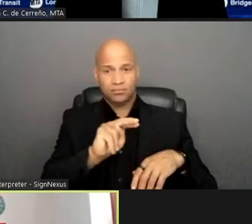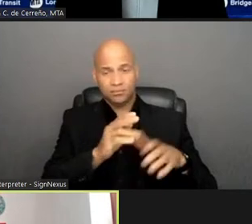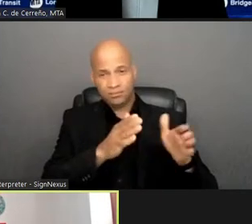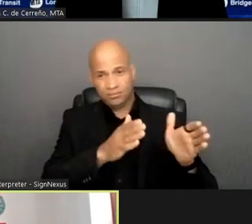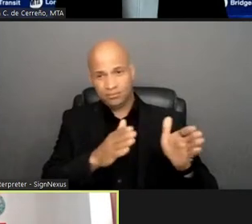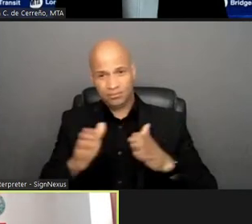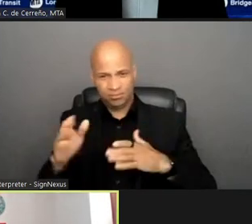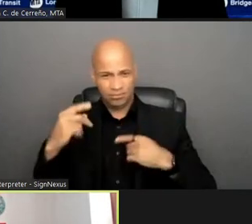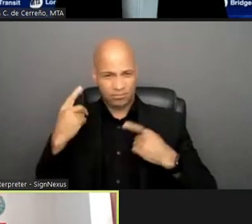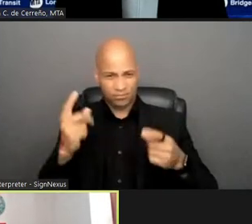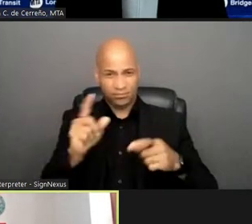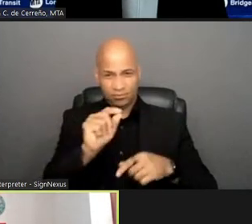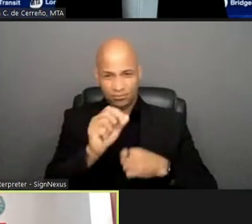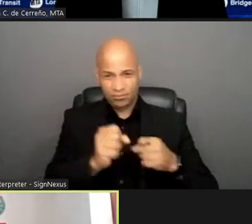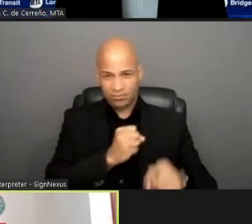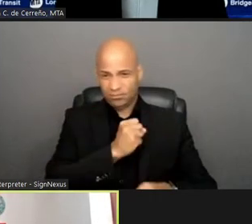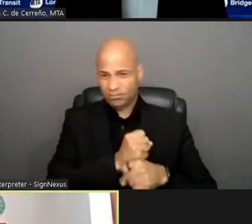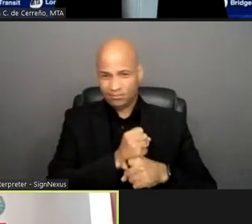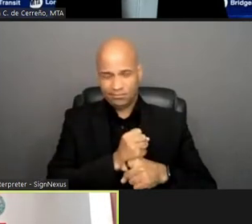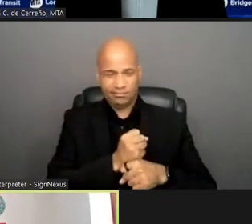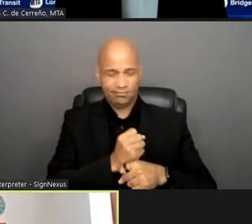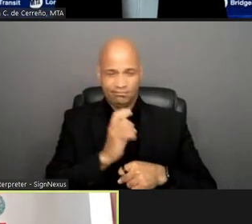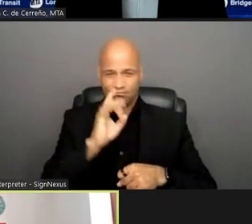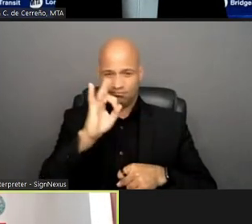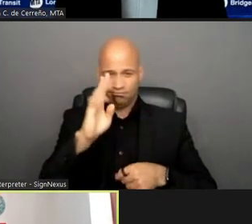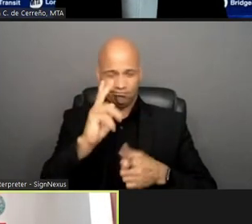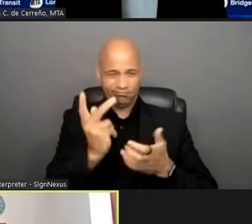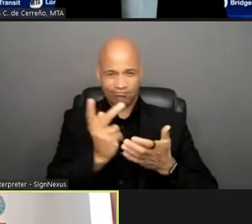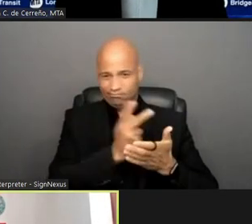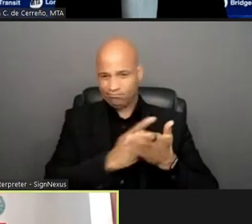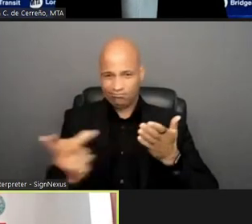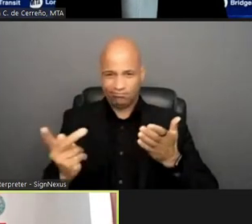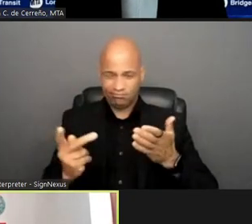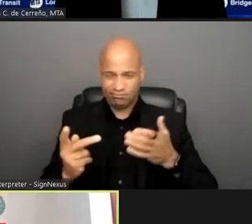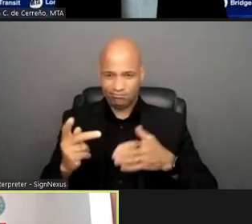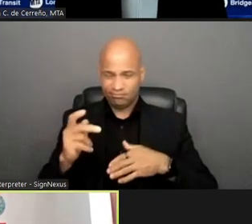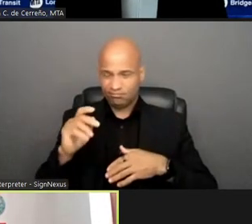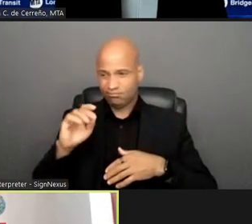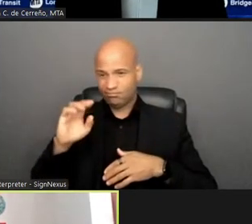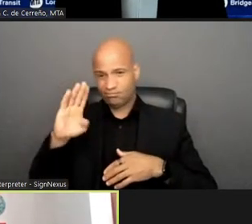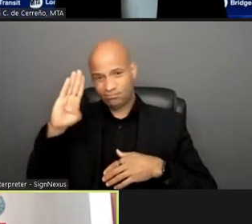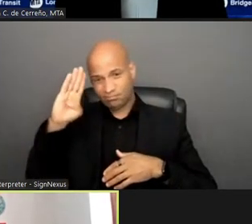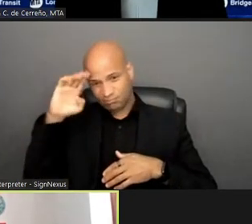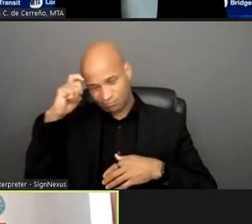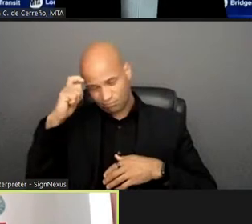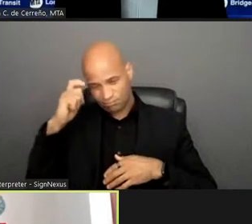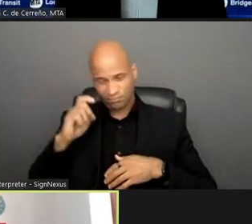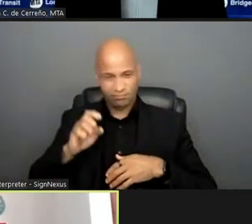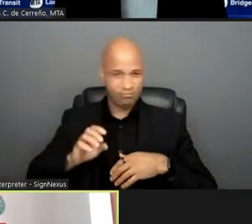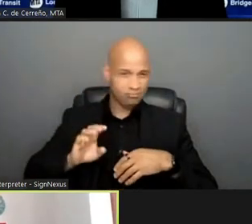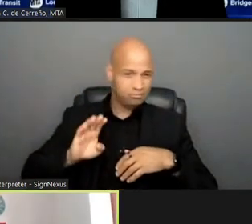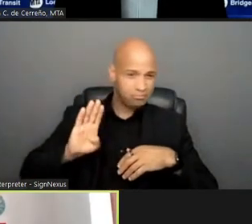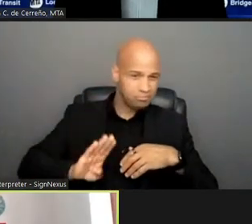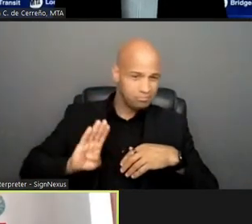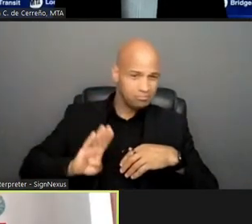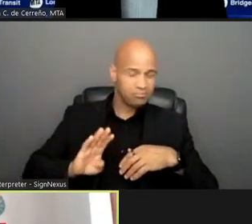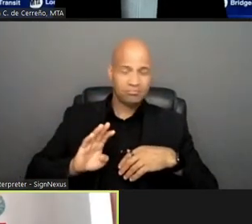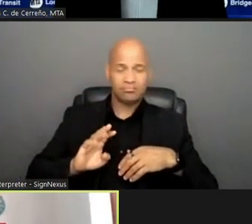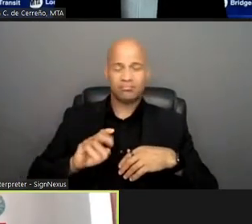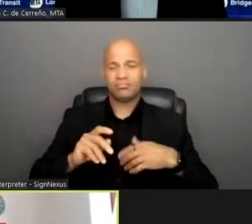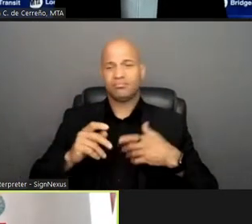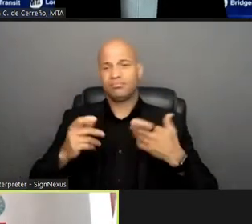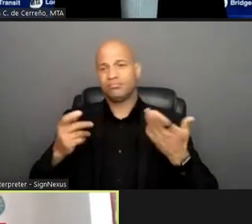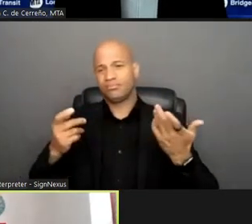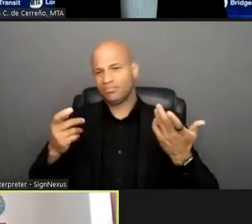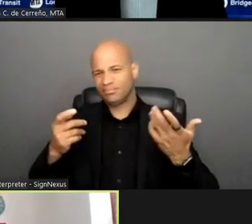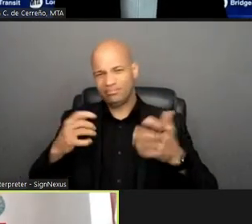been an abysmal failure particularly around across Bronx and particularly around Brooklyn's Gowanus and so on so forth the